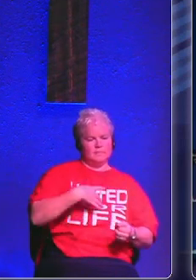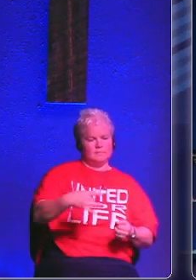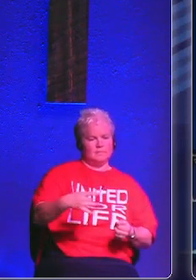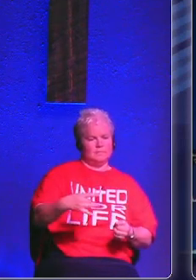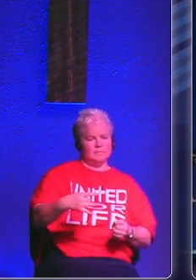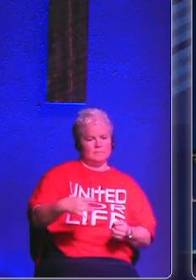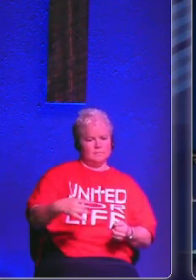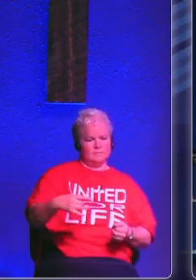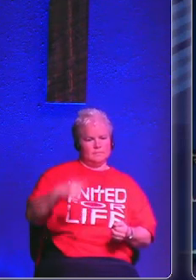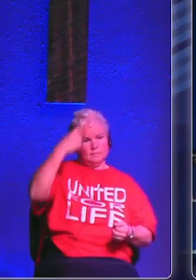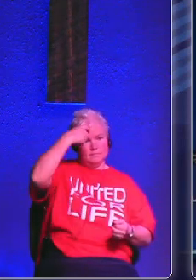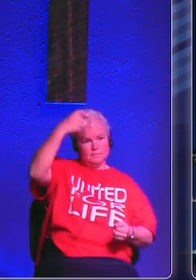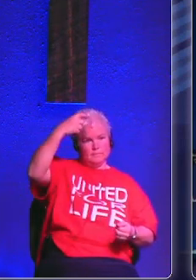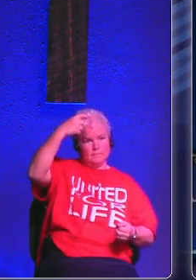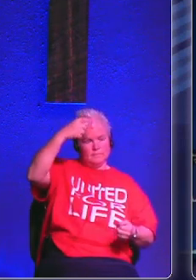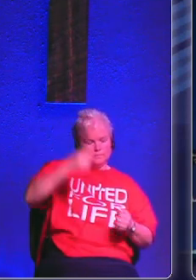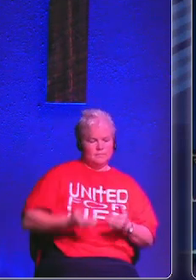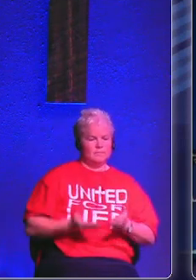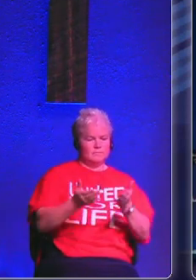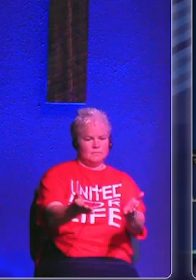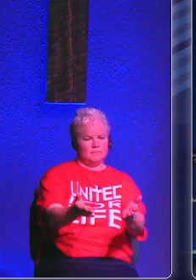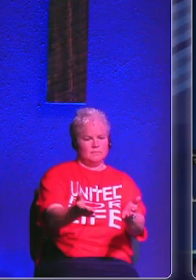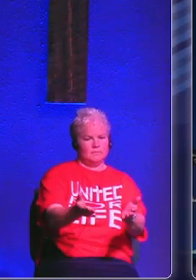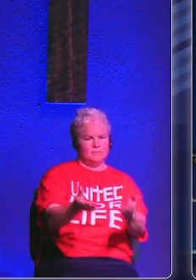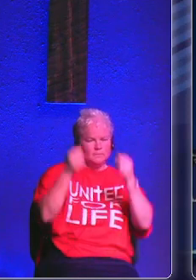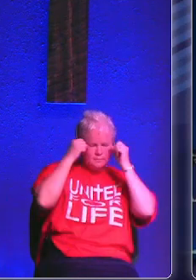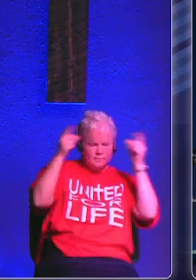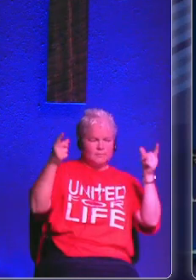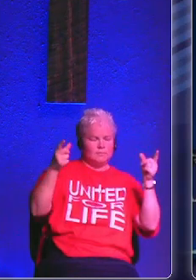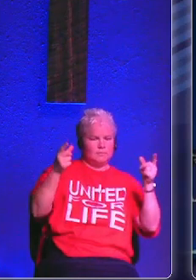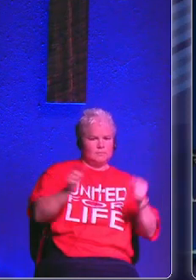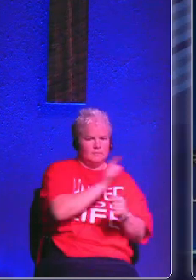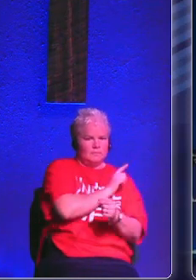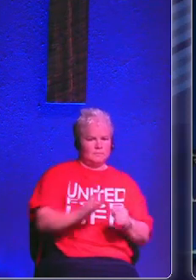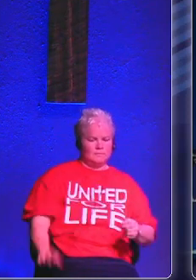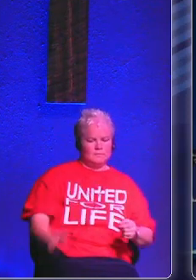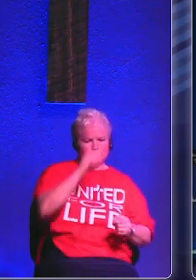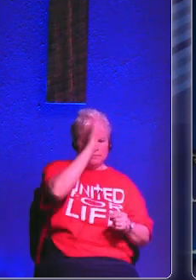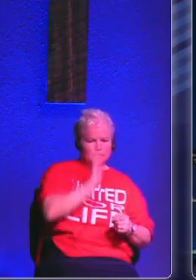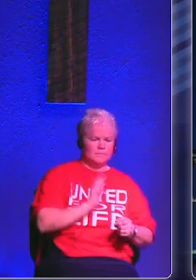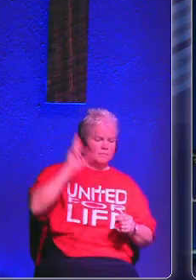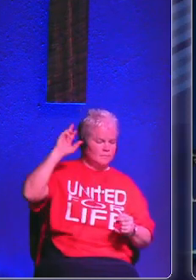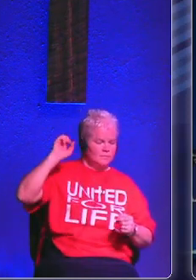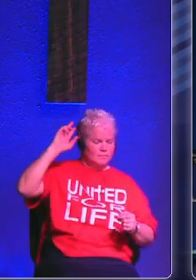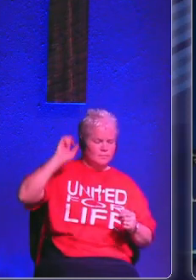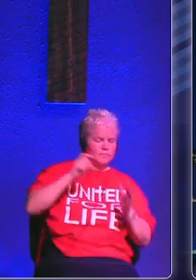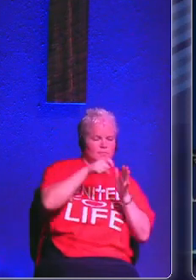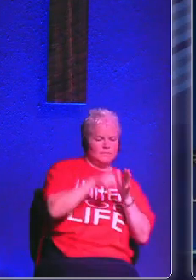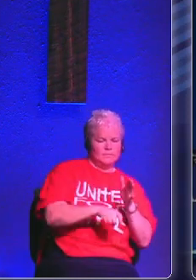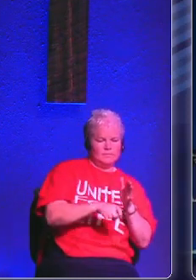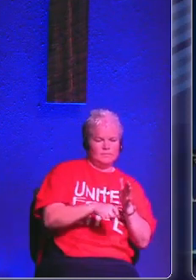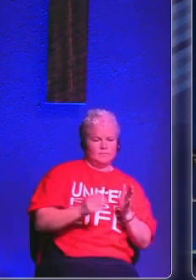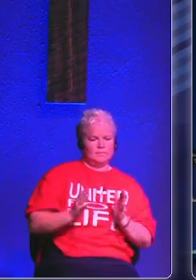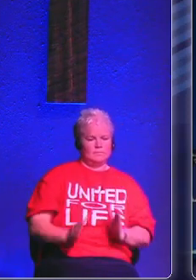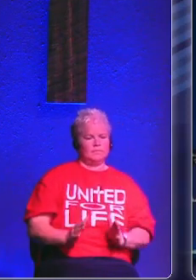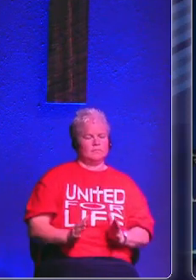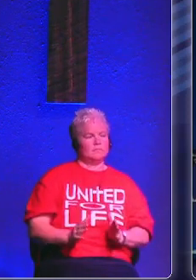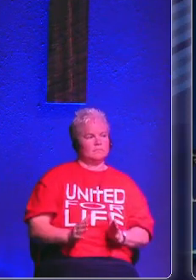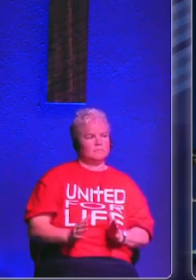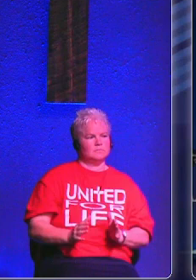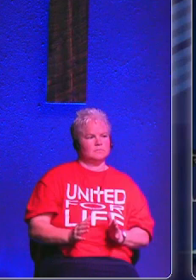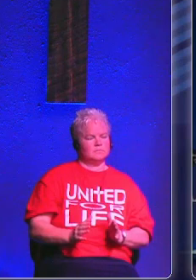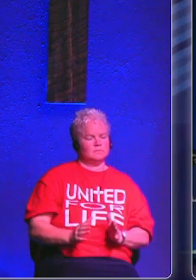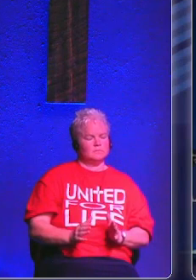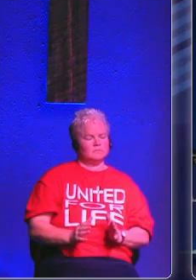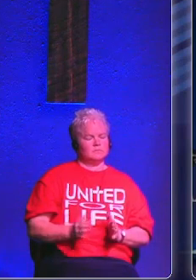that. So this idea of giving, it's amazing, Lord God. Help us to understand that deeper. And it's so